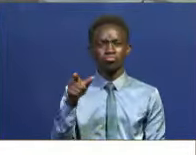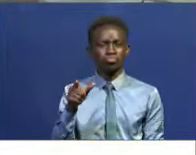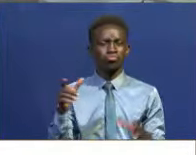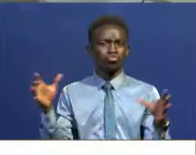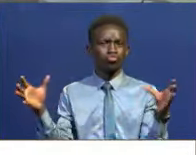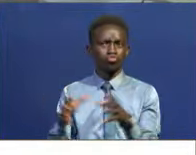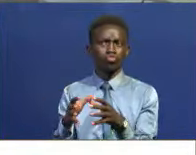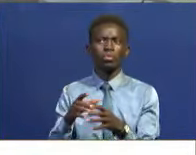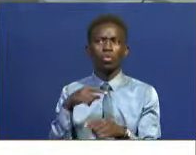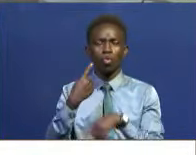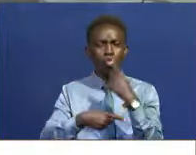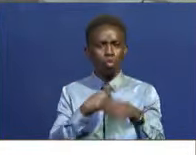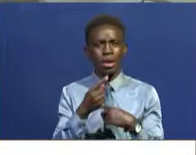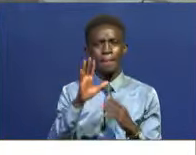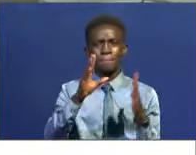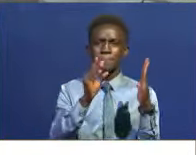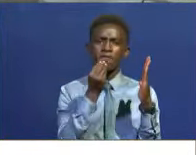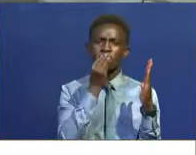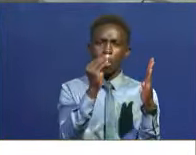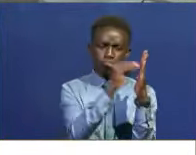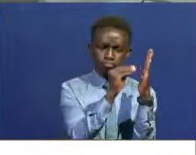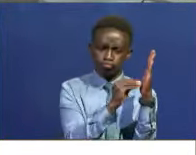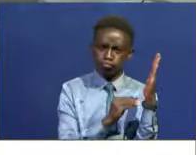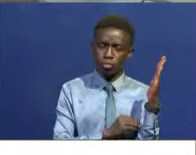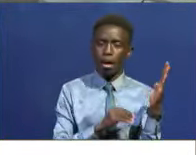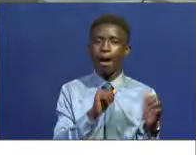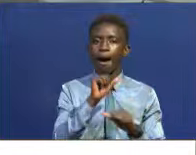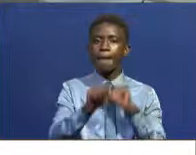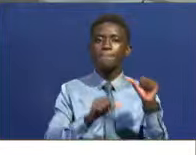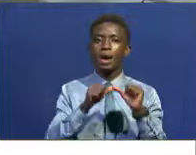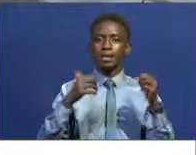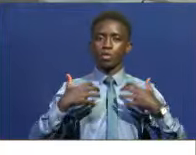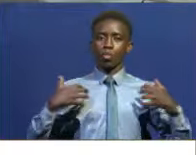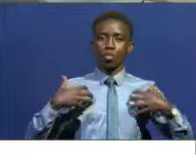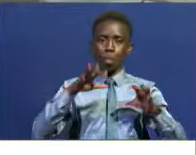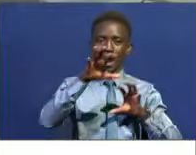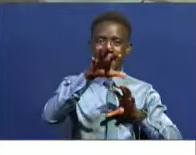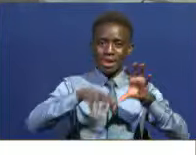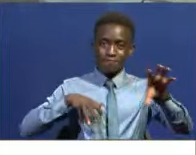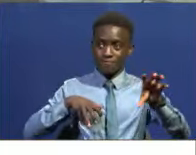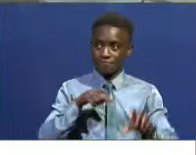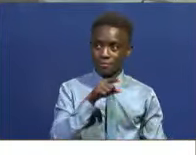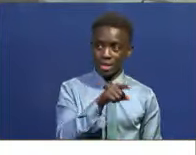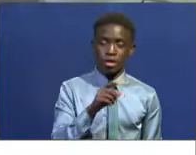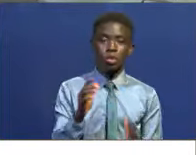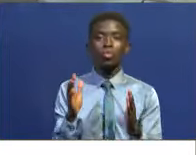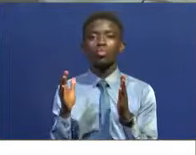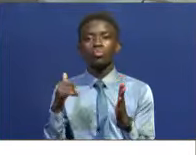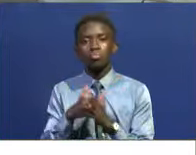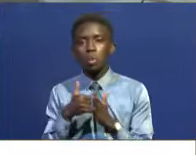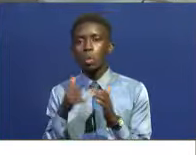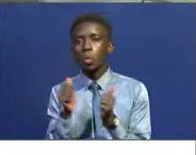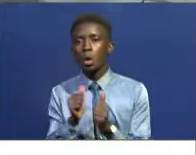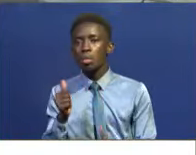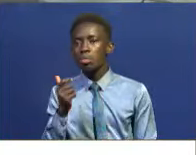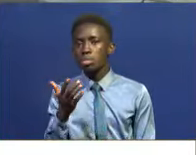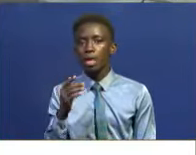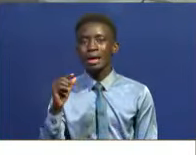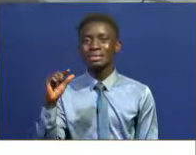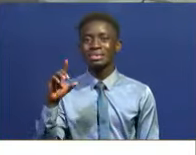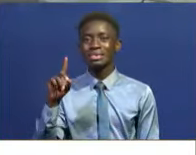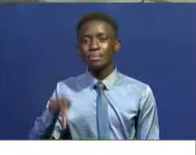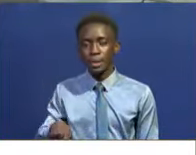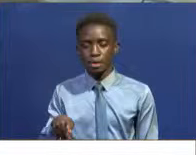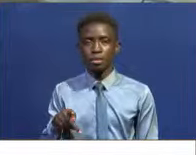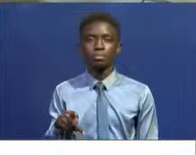data on their wildlife population and its economic contribution to their gross domestic product in respective